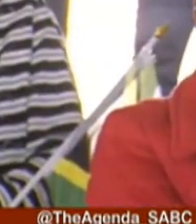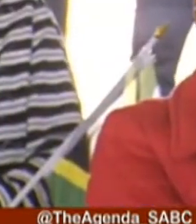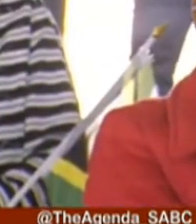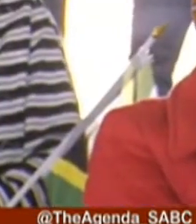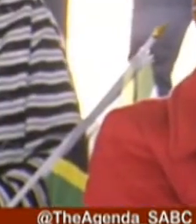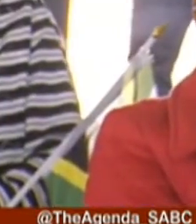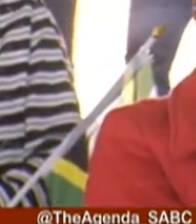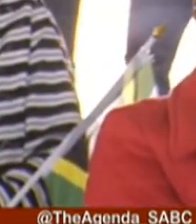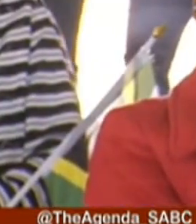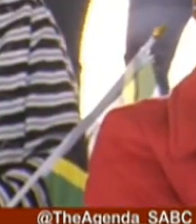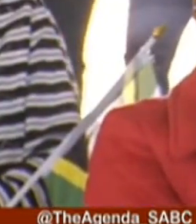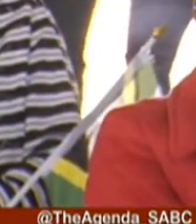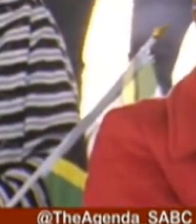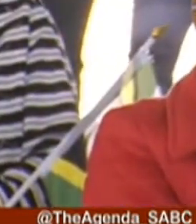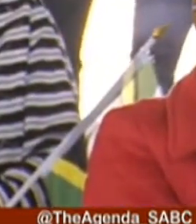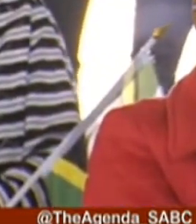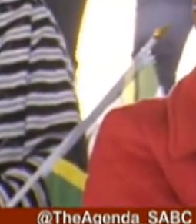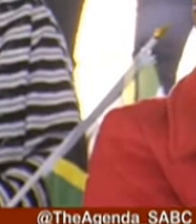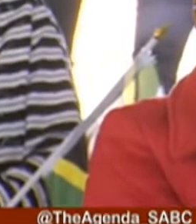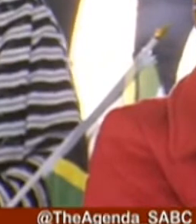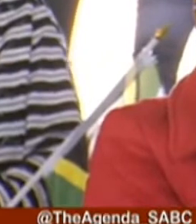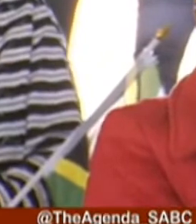My apologies.